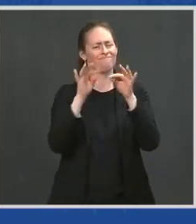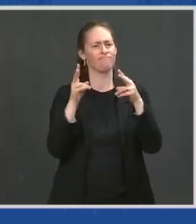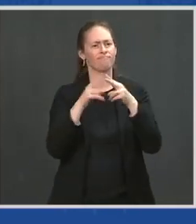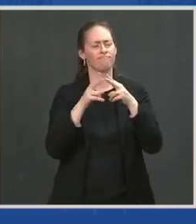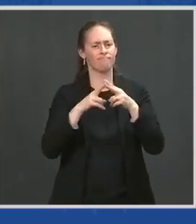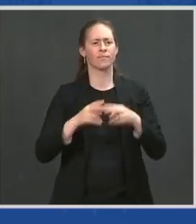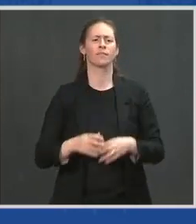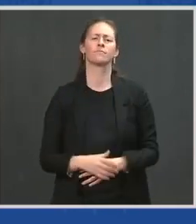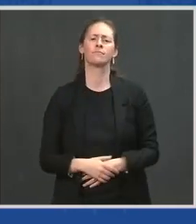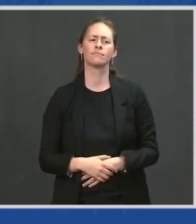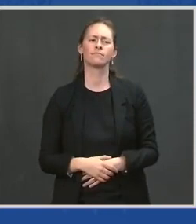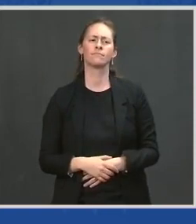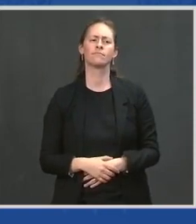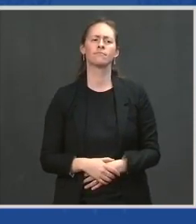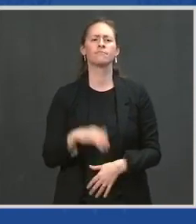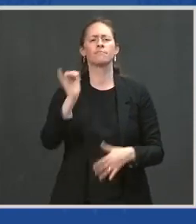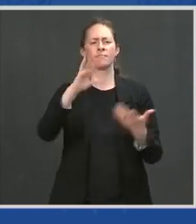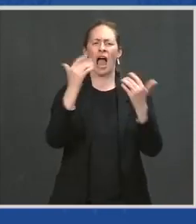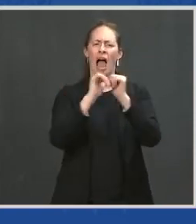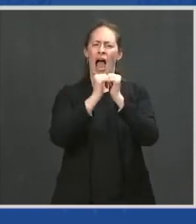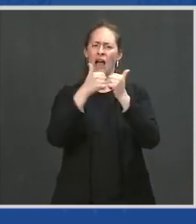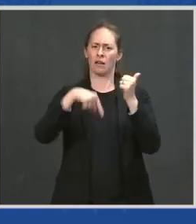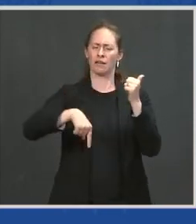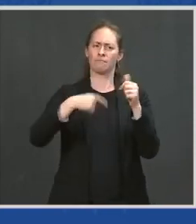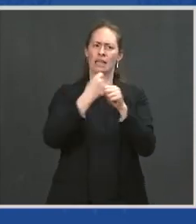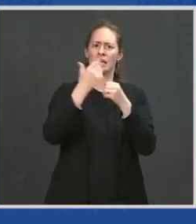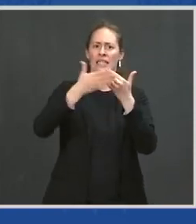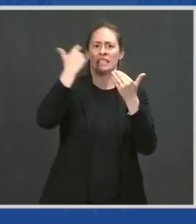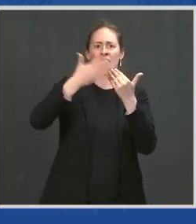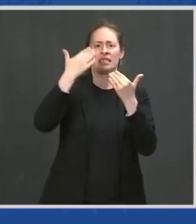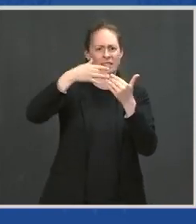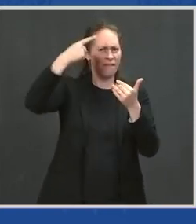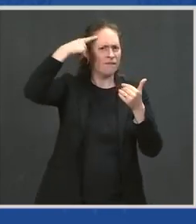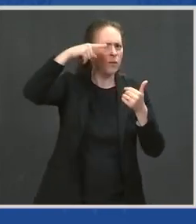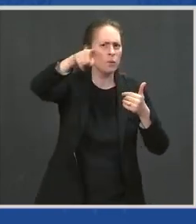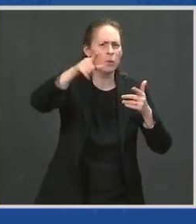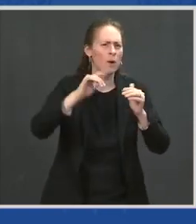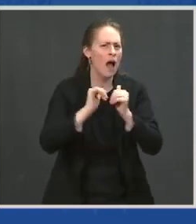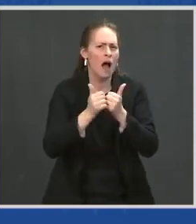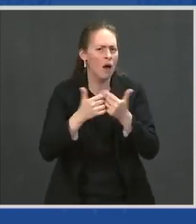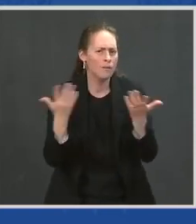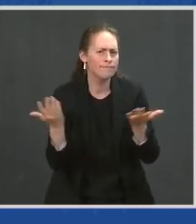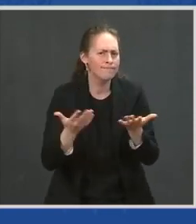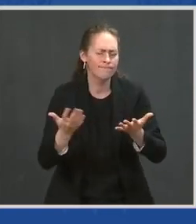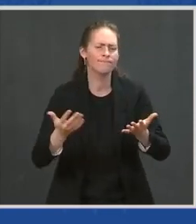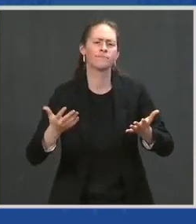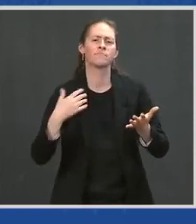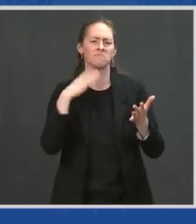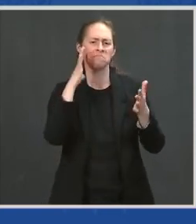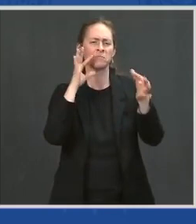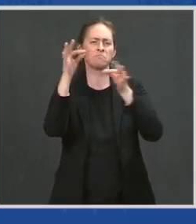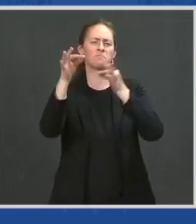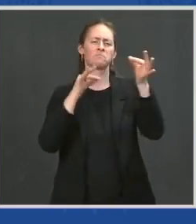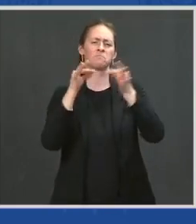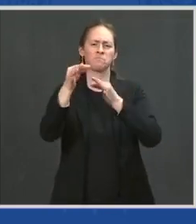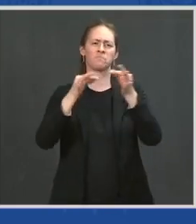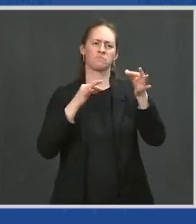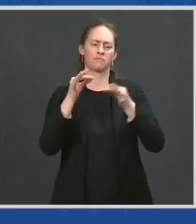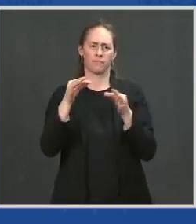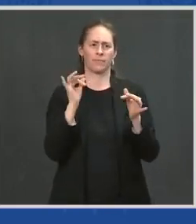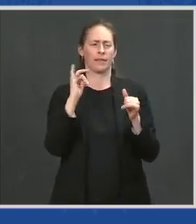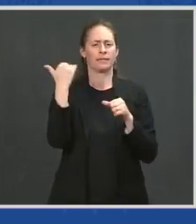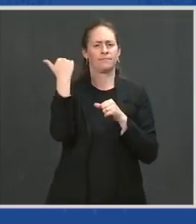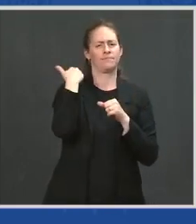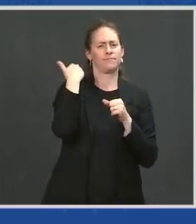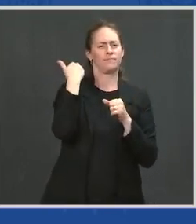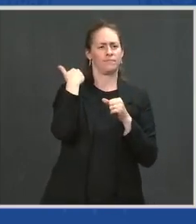we're making it easier for you to be able to get vaccinated. First, there are some steps I announced previously that